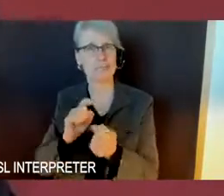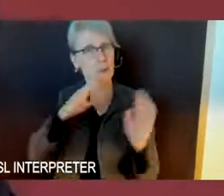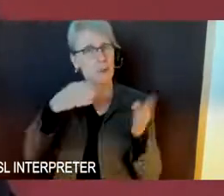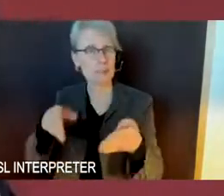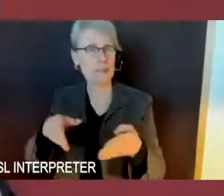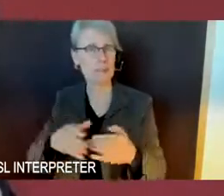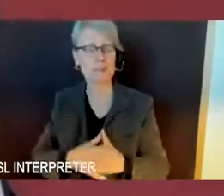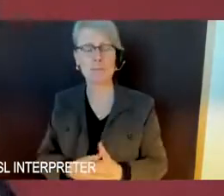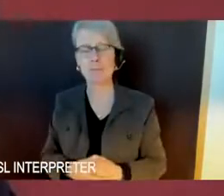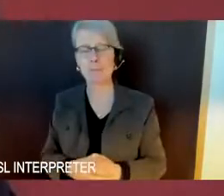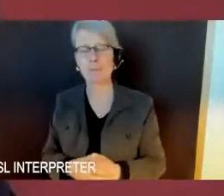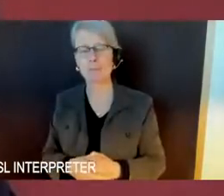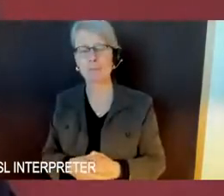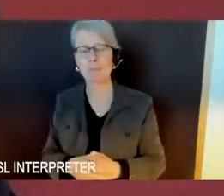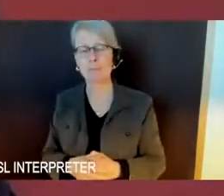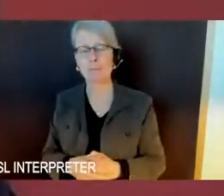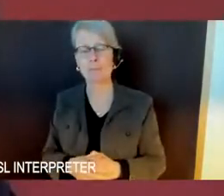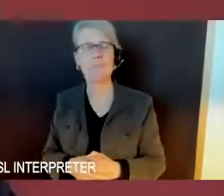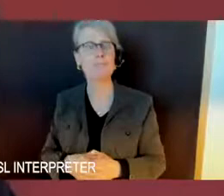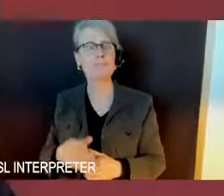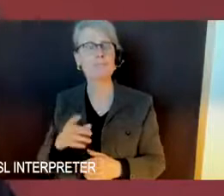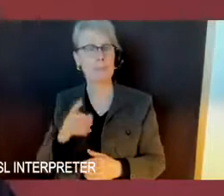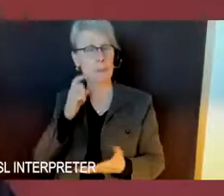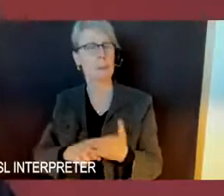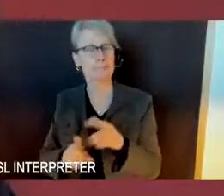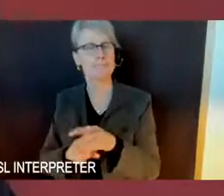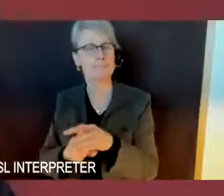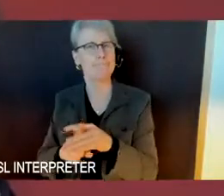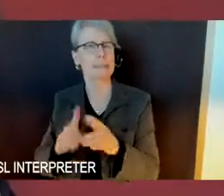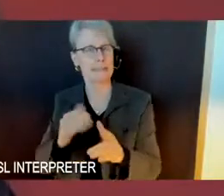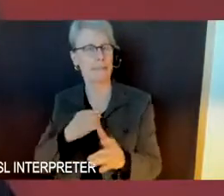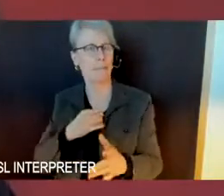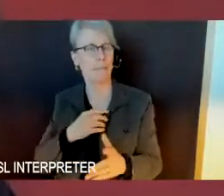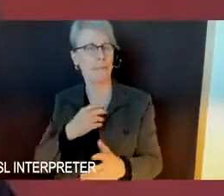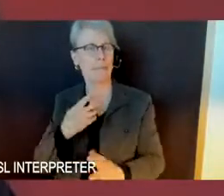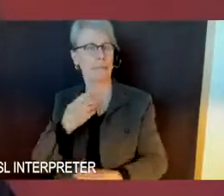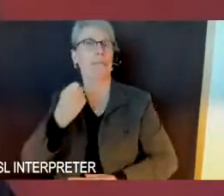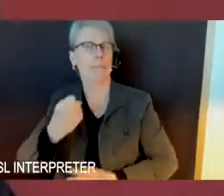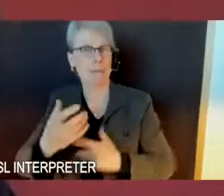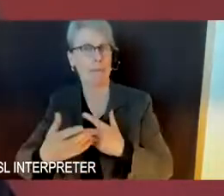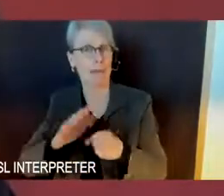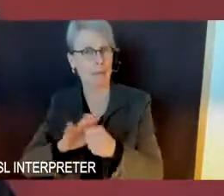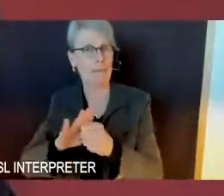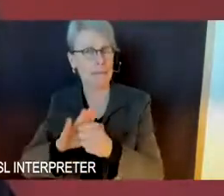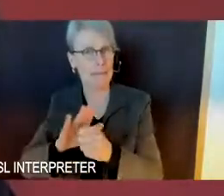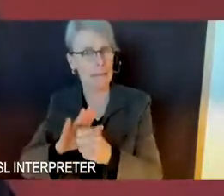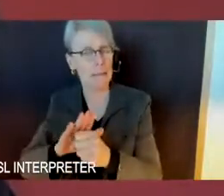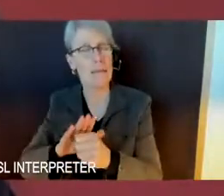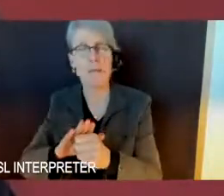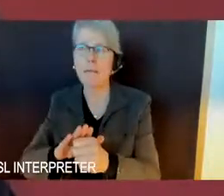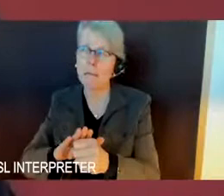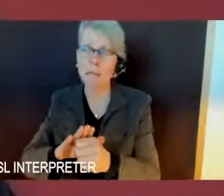my focus. I was really drawn to this concept of advocacy and